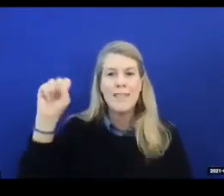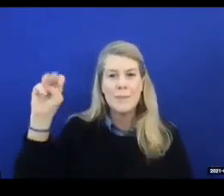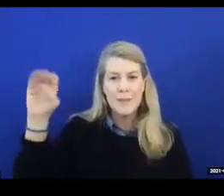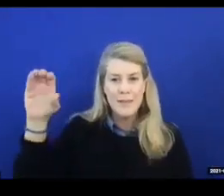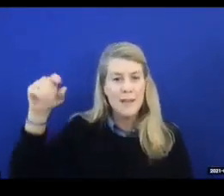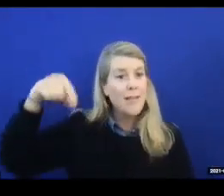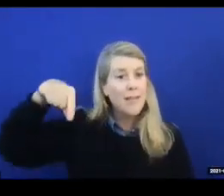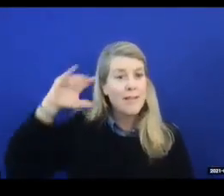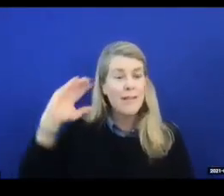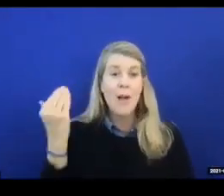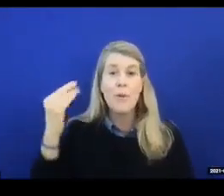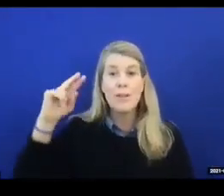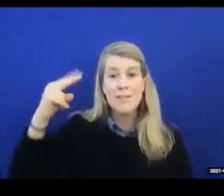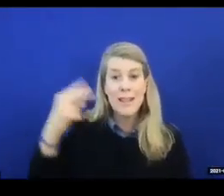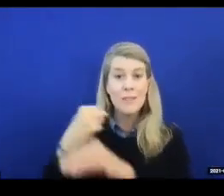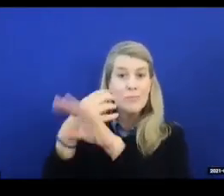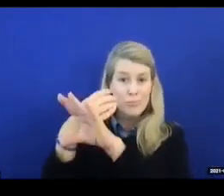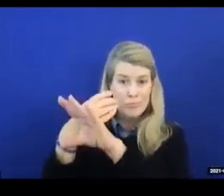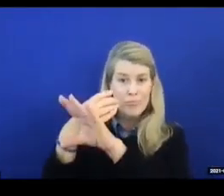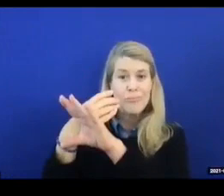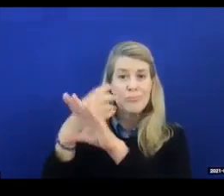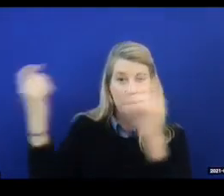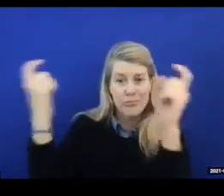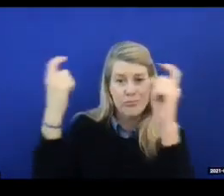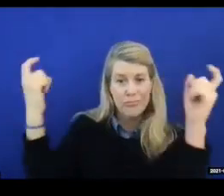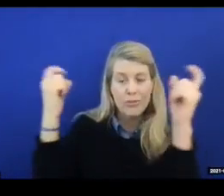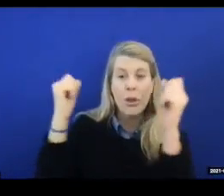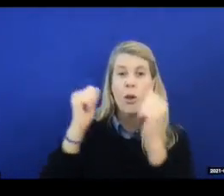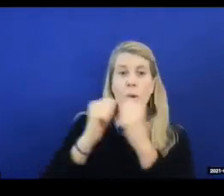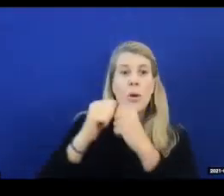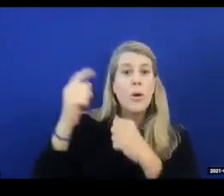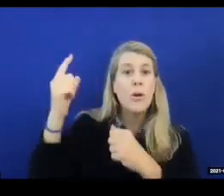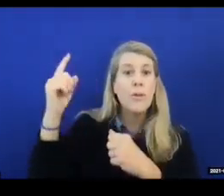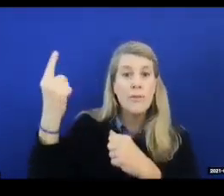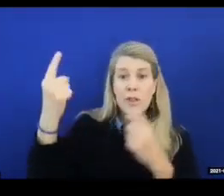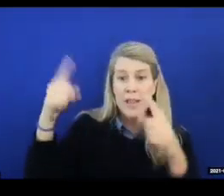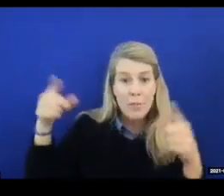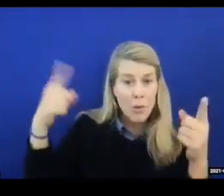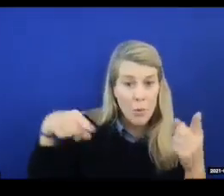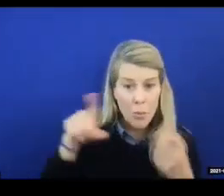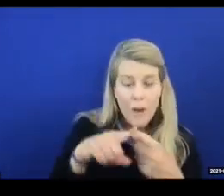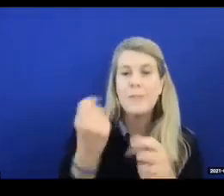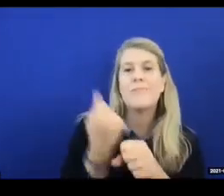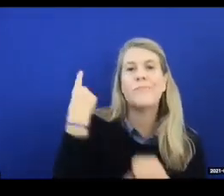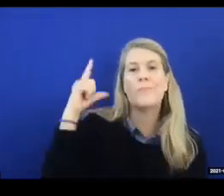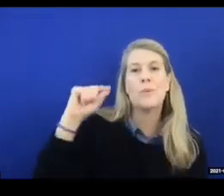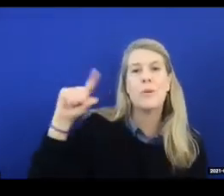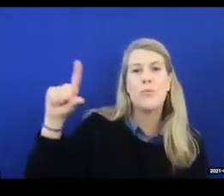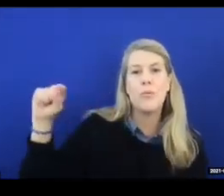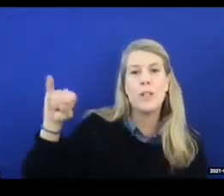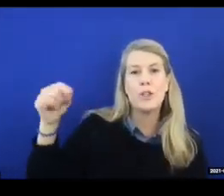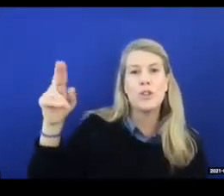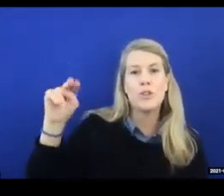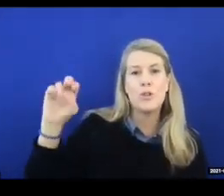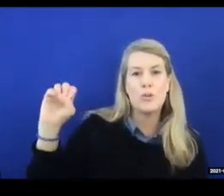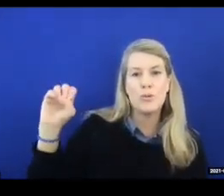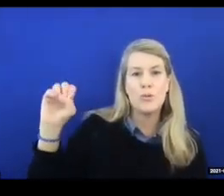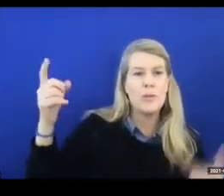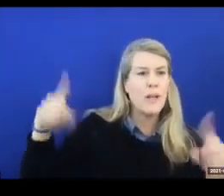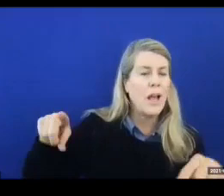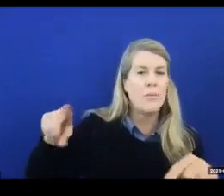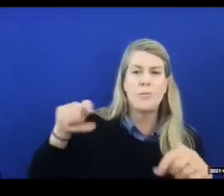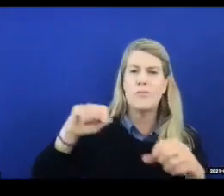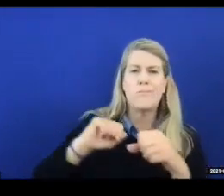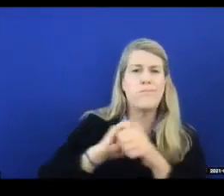This is our second virtual commencement, with our first being held in June 2020 due to an international